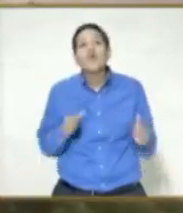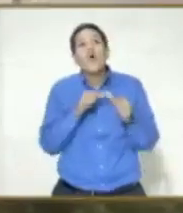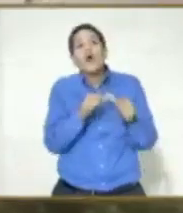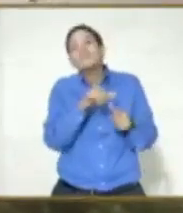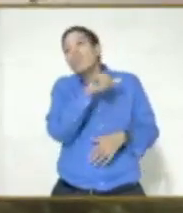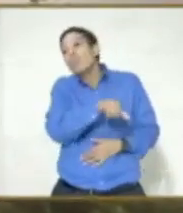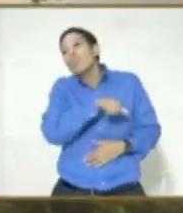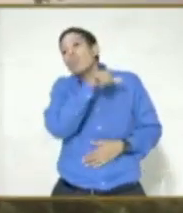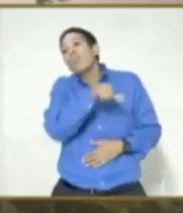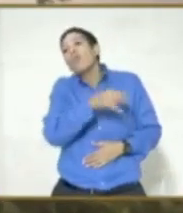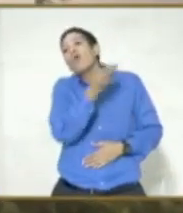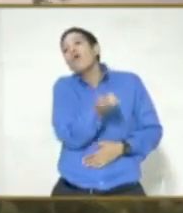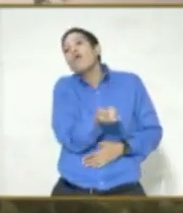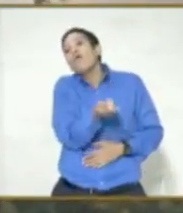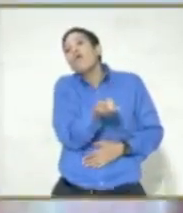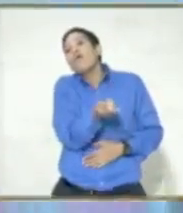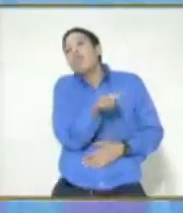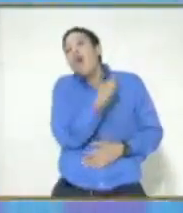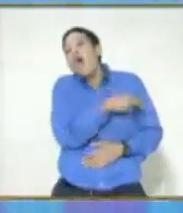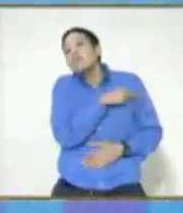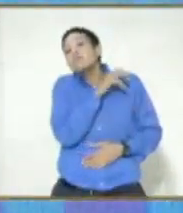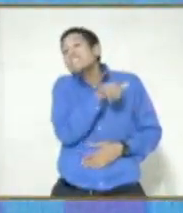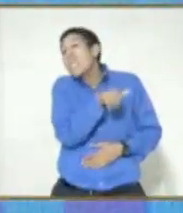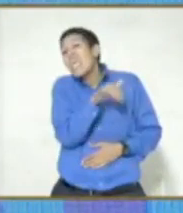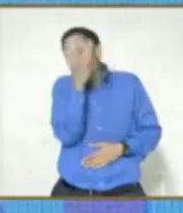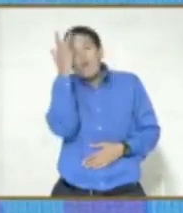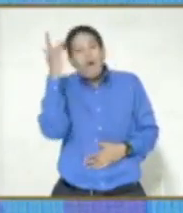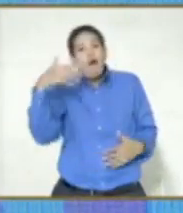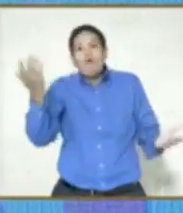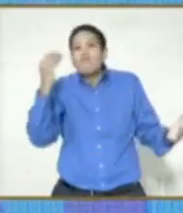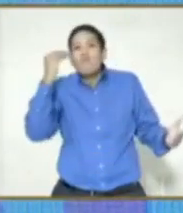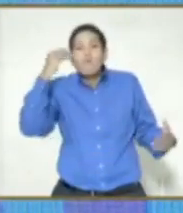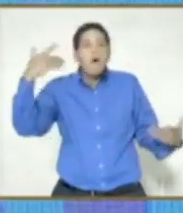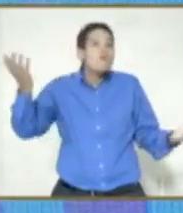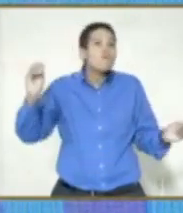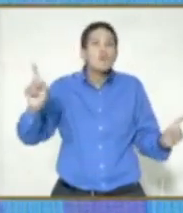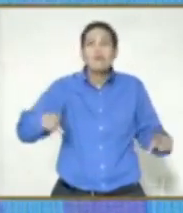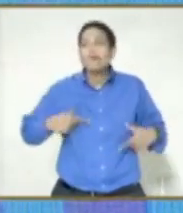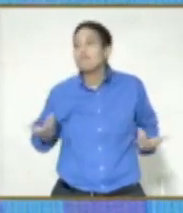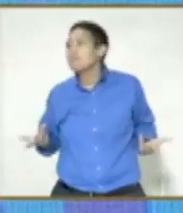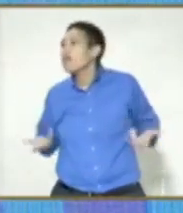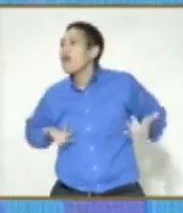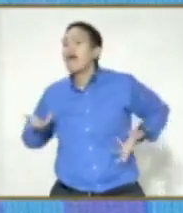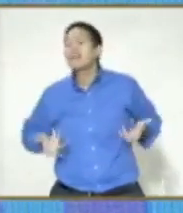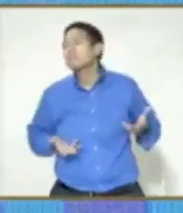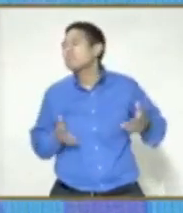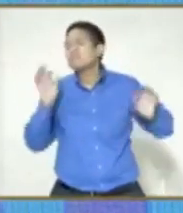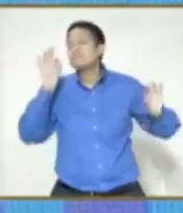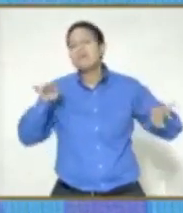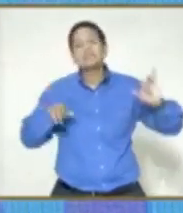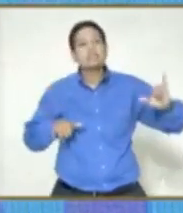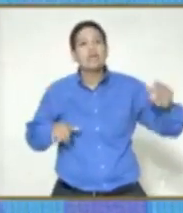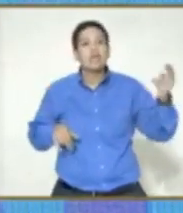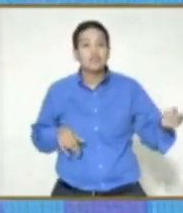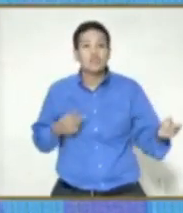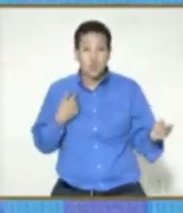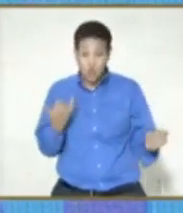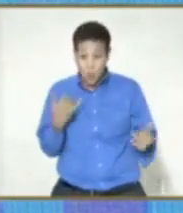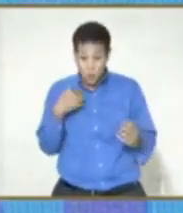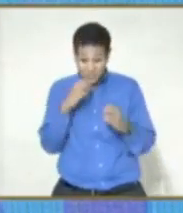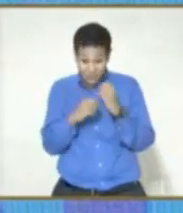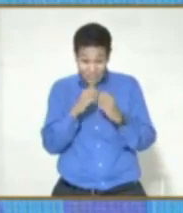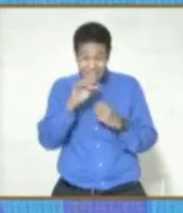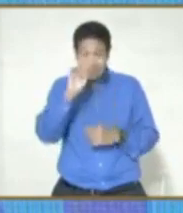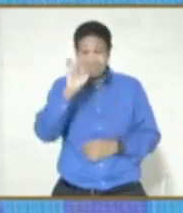occupy valuable bed space within our public hospitals. And we are doing work now at the Vineyard Town Golden